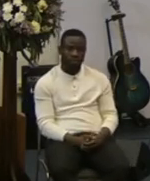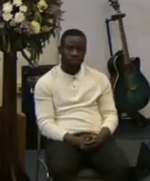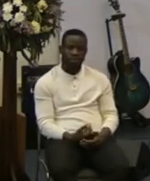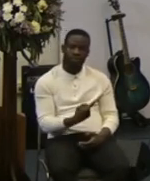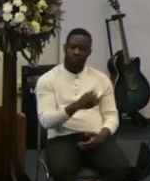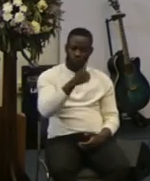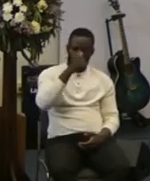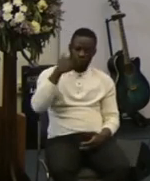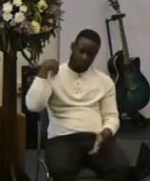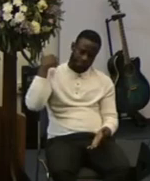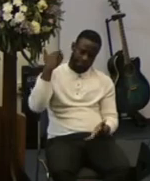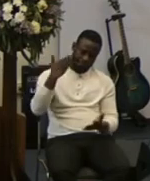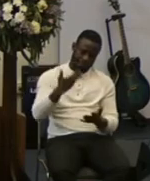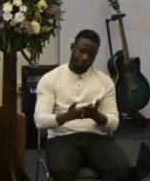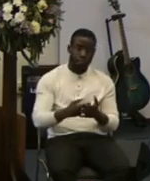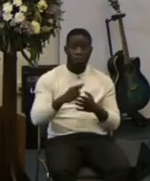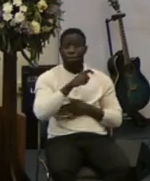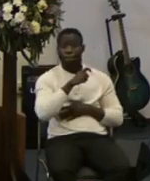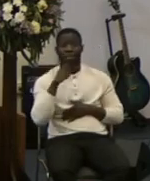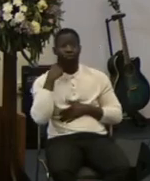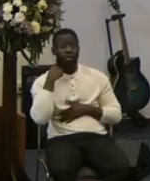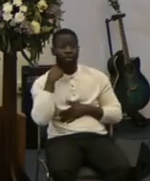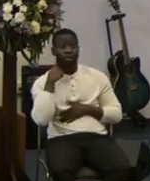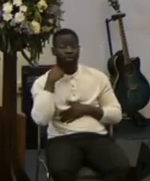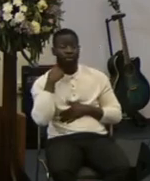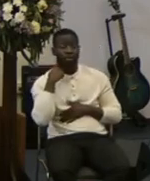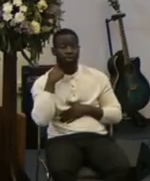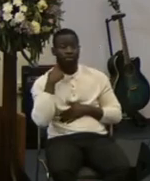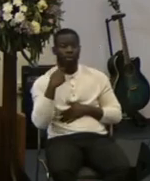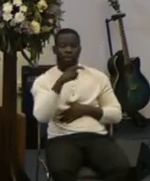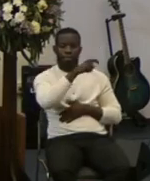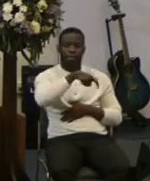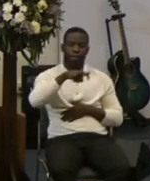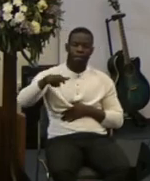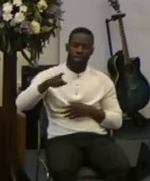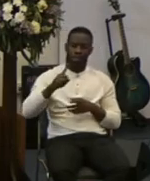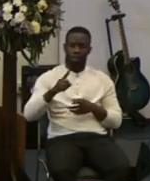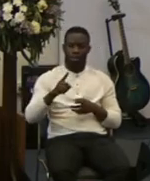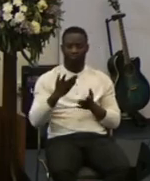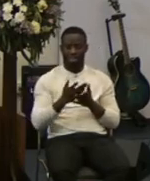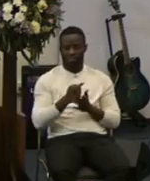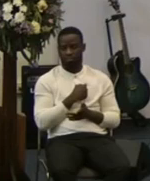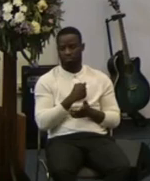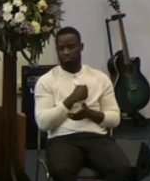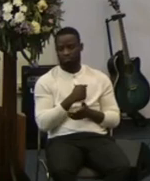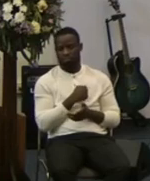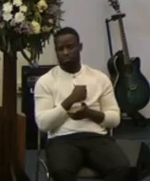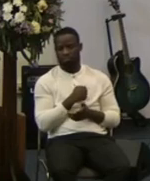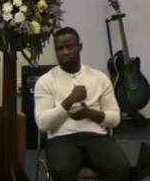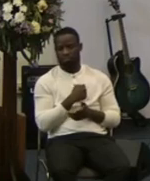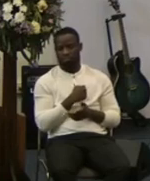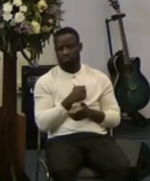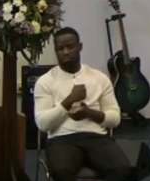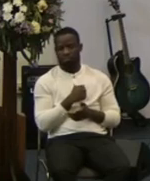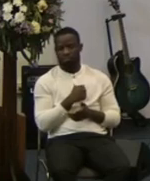I've known over the years in pastoral ministry, these folks do my head in with capital letters